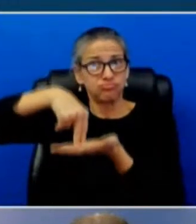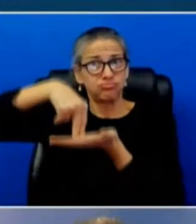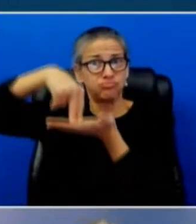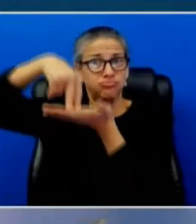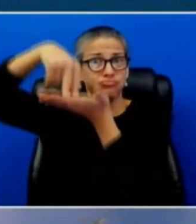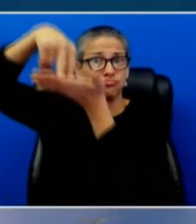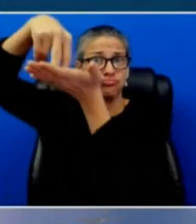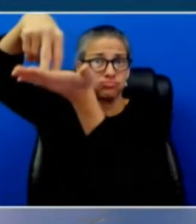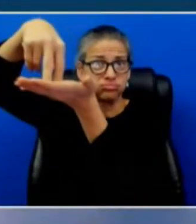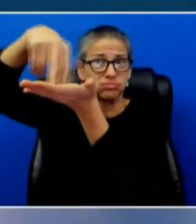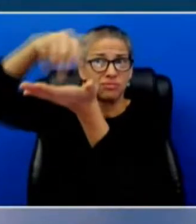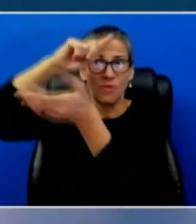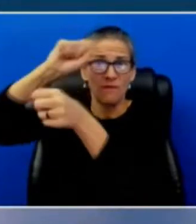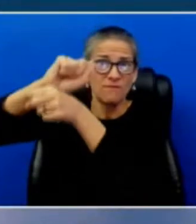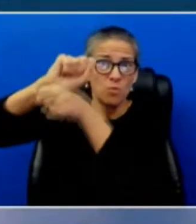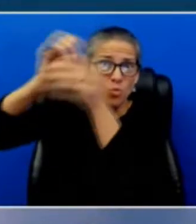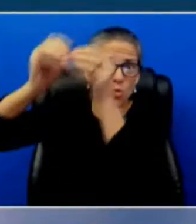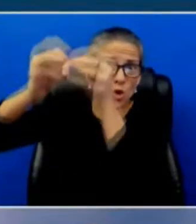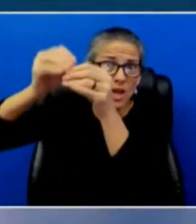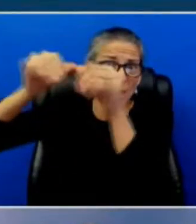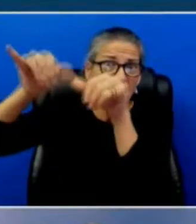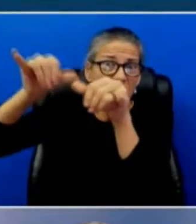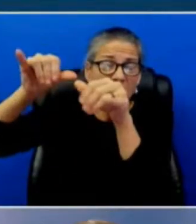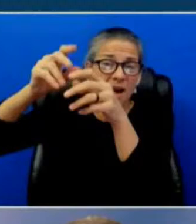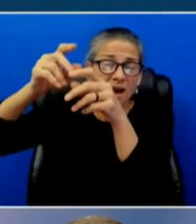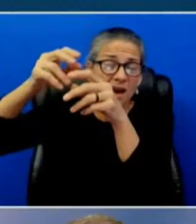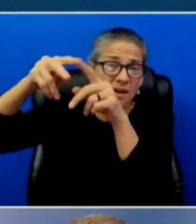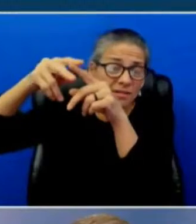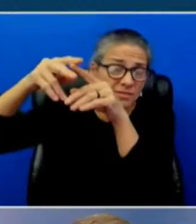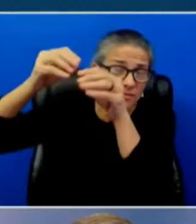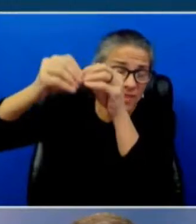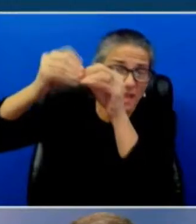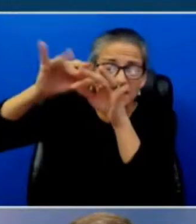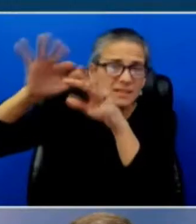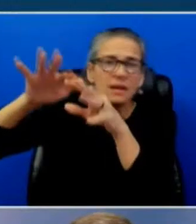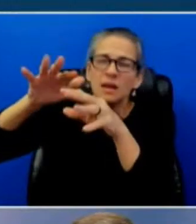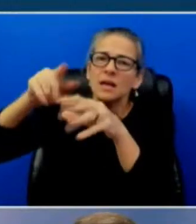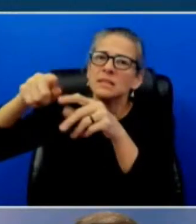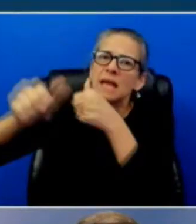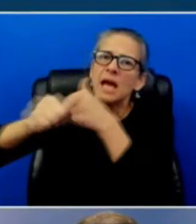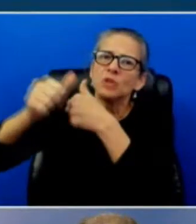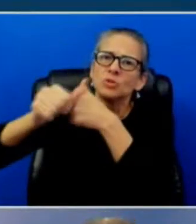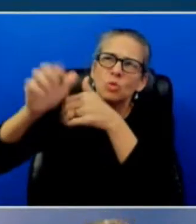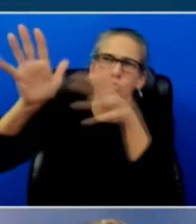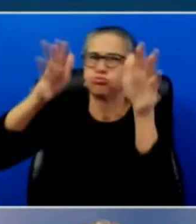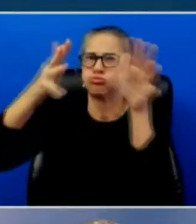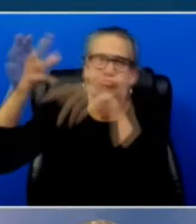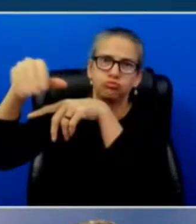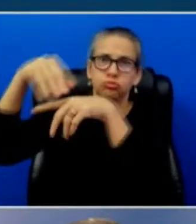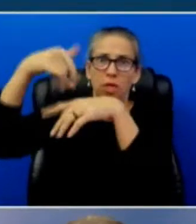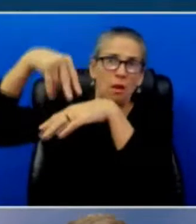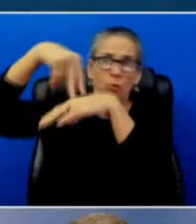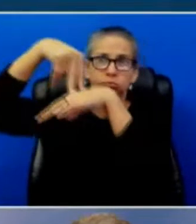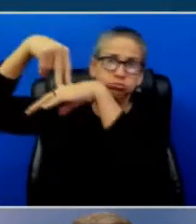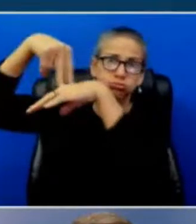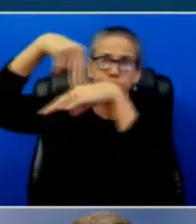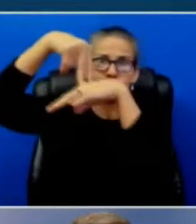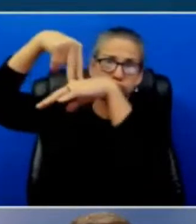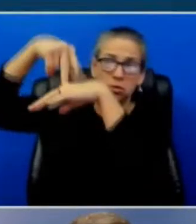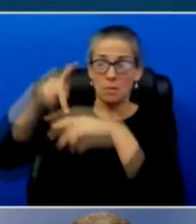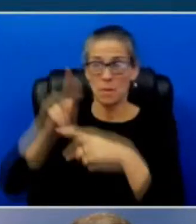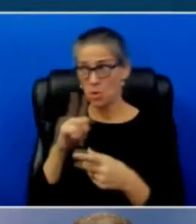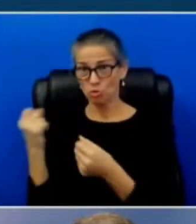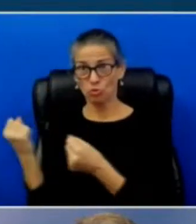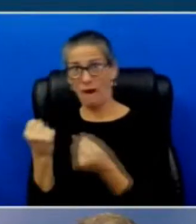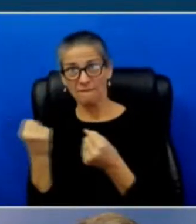too many people on the roads. The bottom line is, again, we got one day to get power back to as many Kentuckians as we